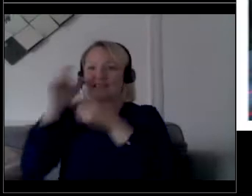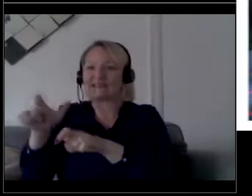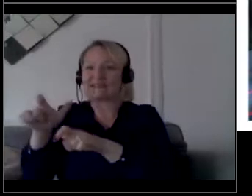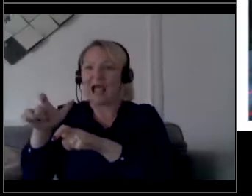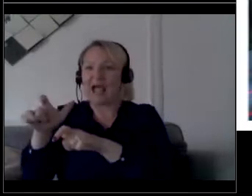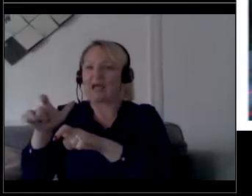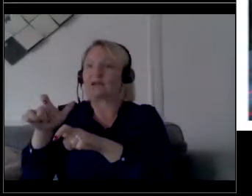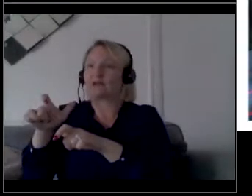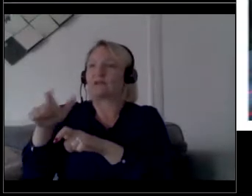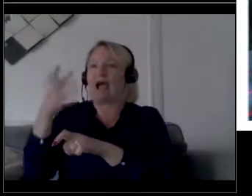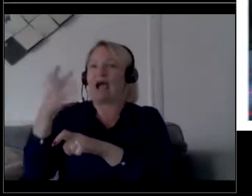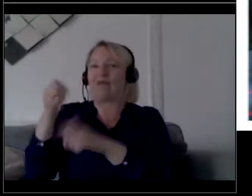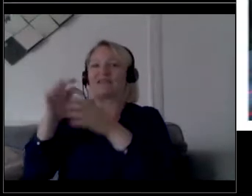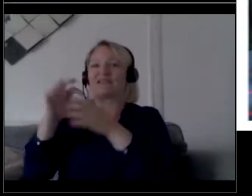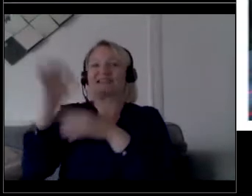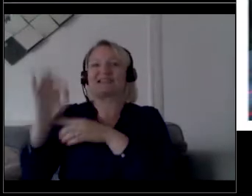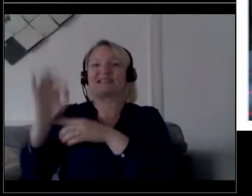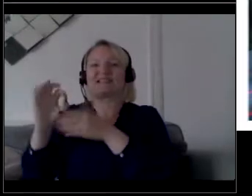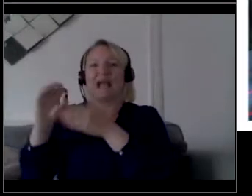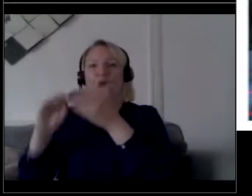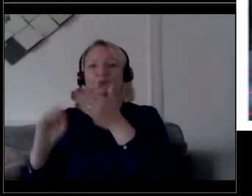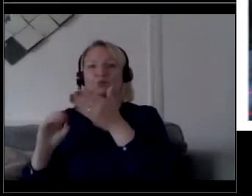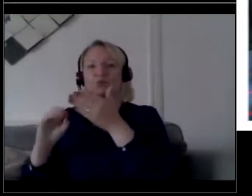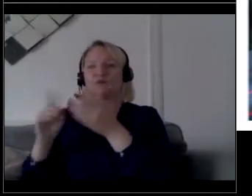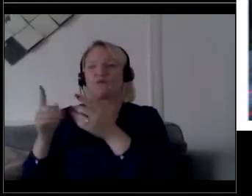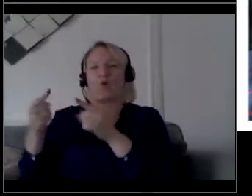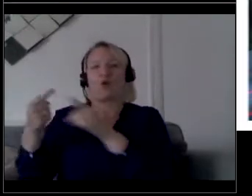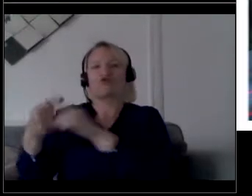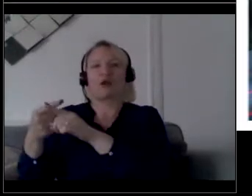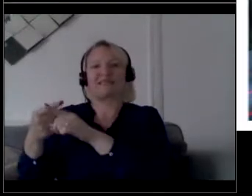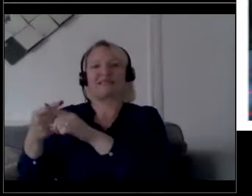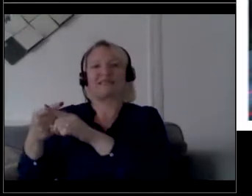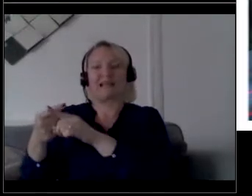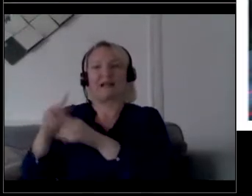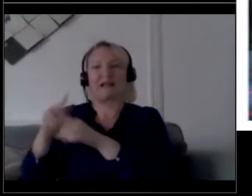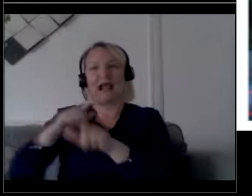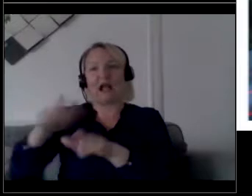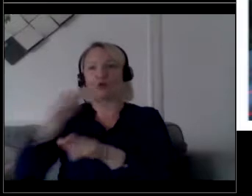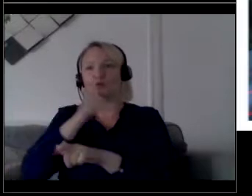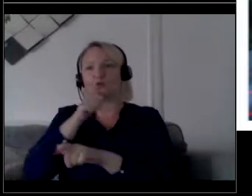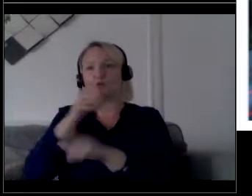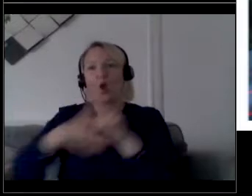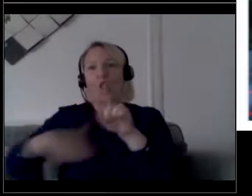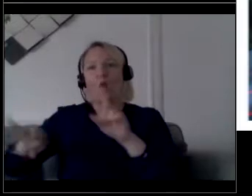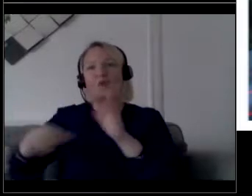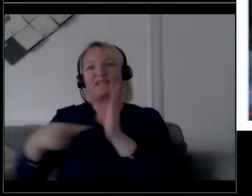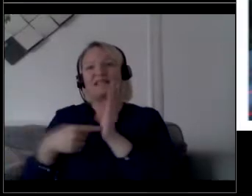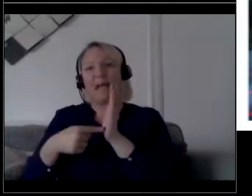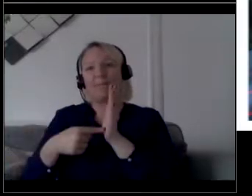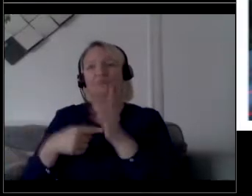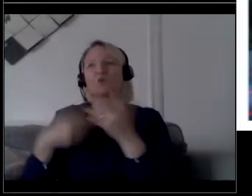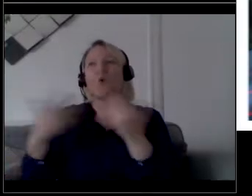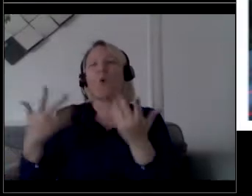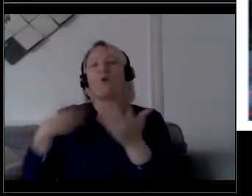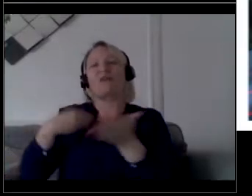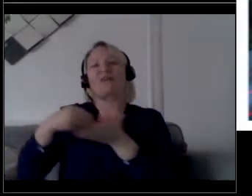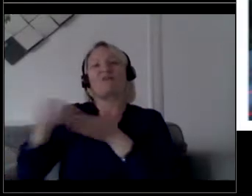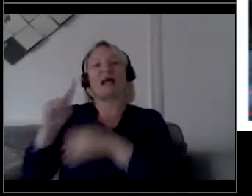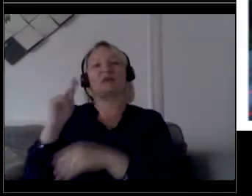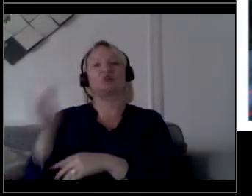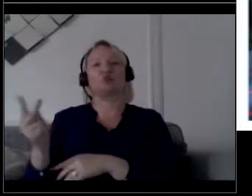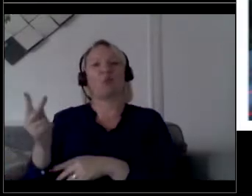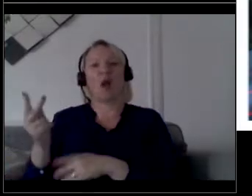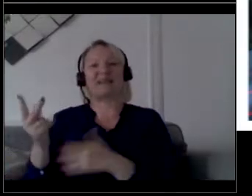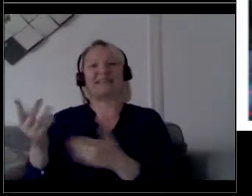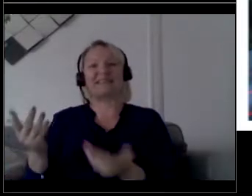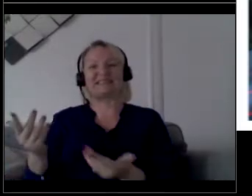be able to use their account for use on the Lower Thames Crossing, or will people have to duplicate and pay twice?